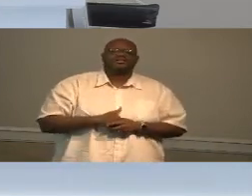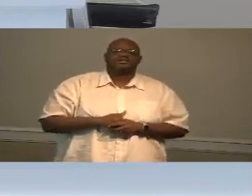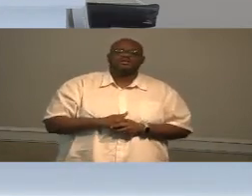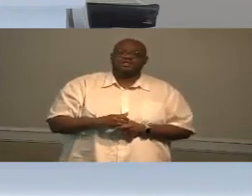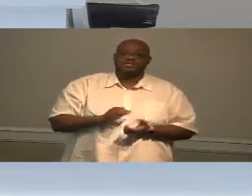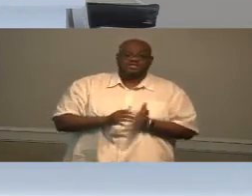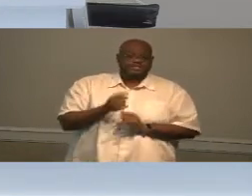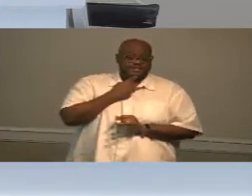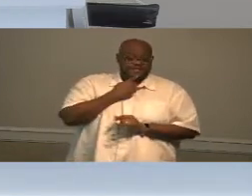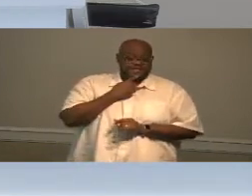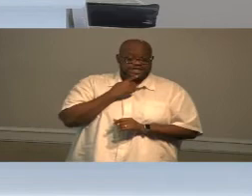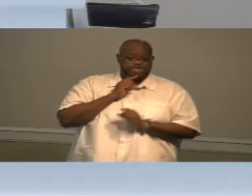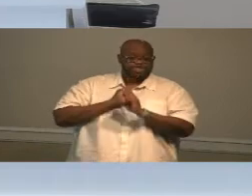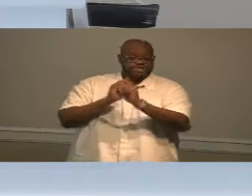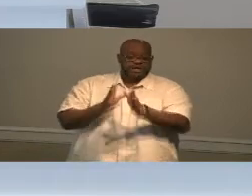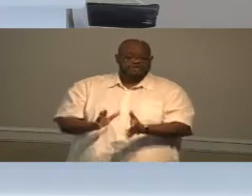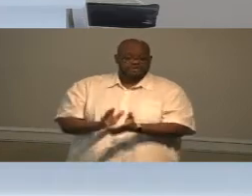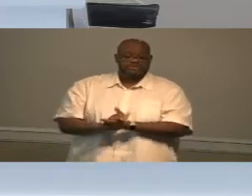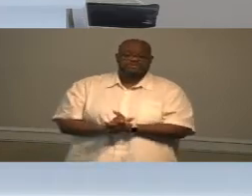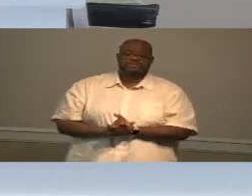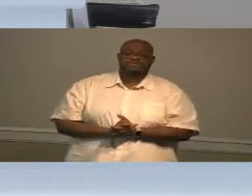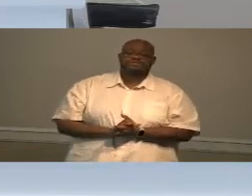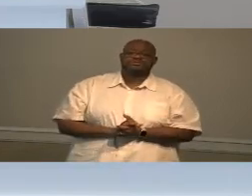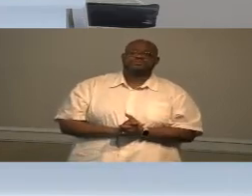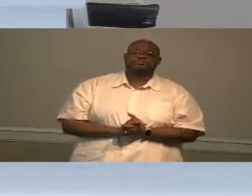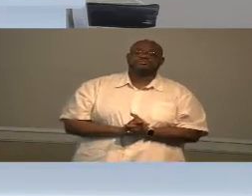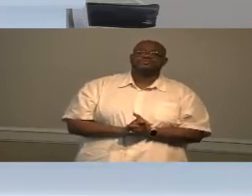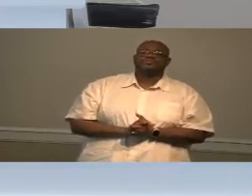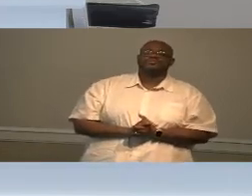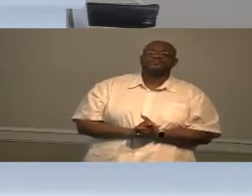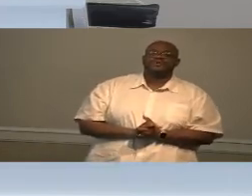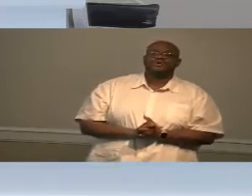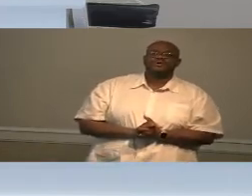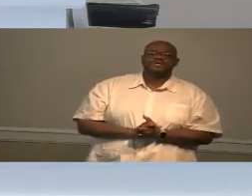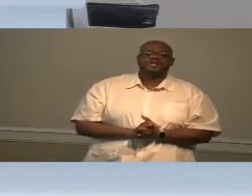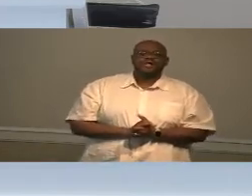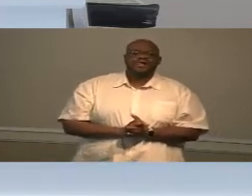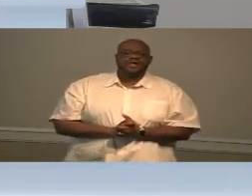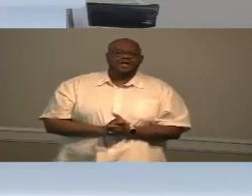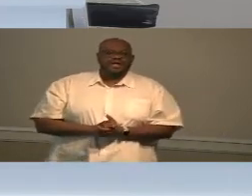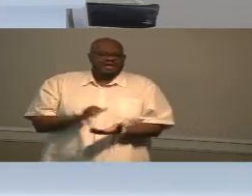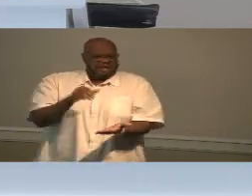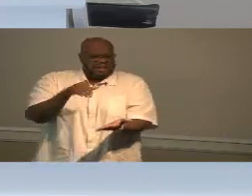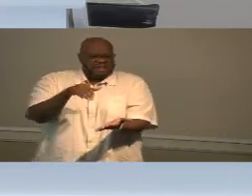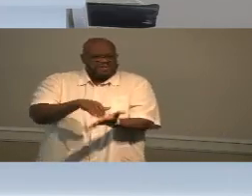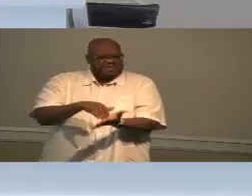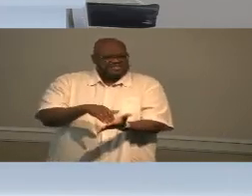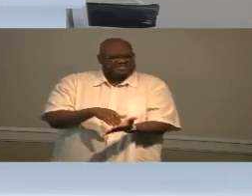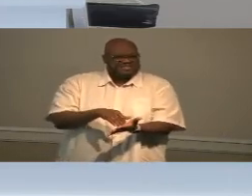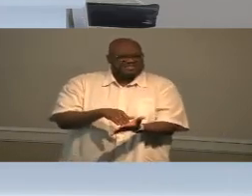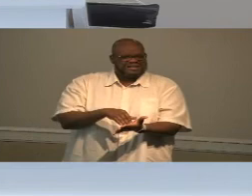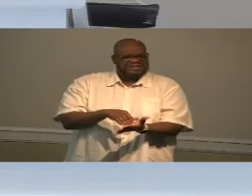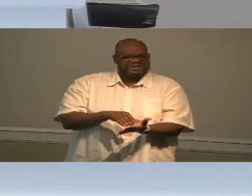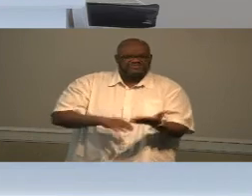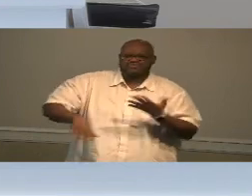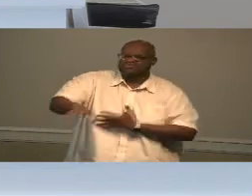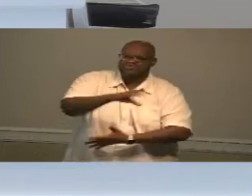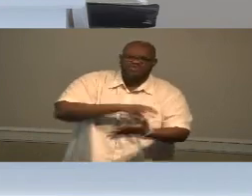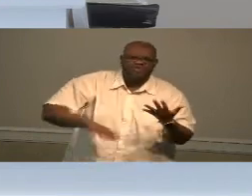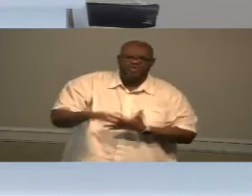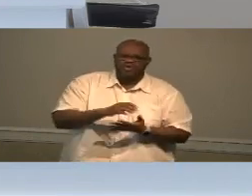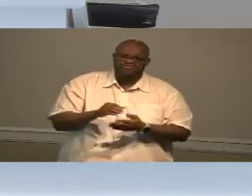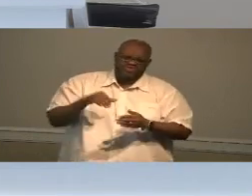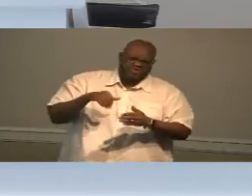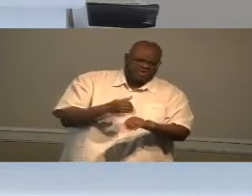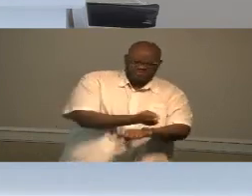Now, that's got to be mind-blowing in the midst of a storm, in the midst of being tossed to and fro